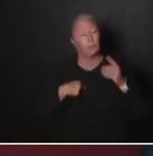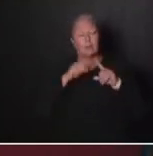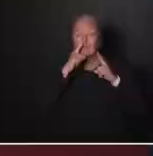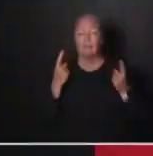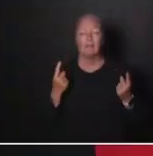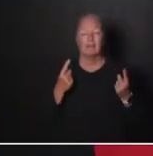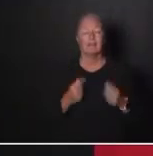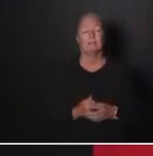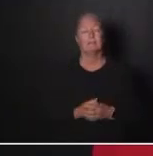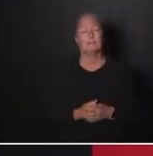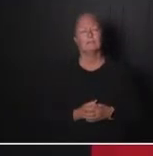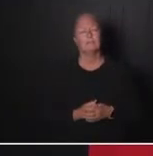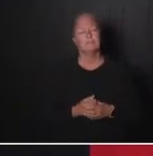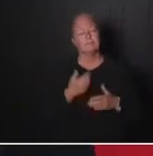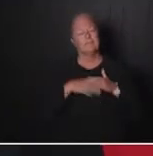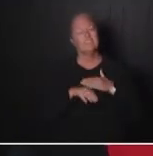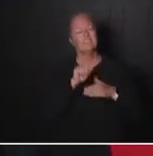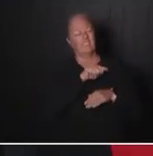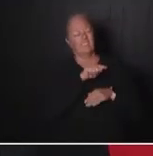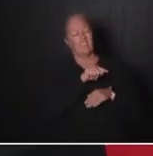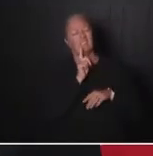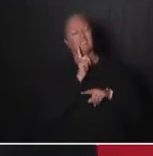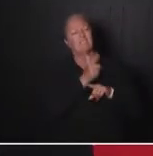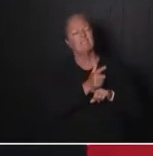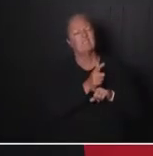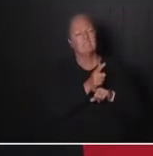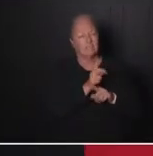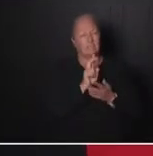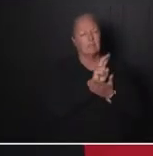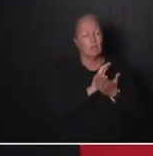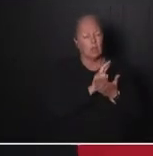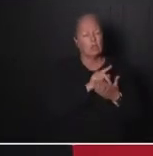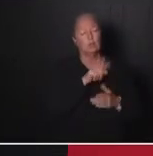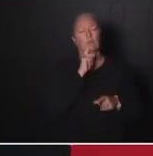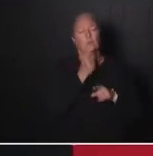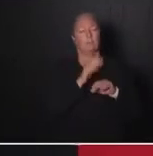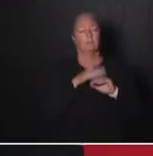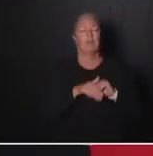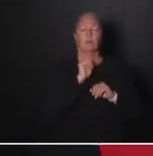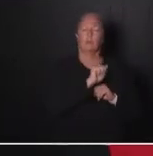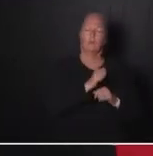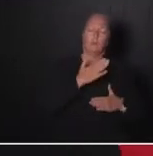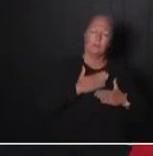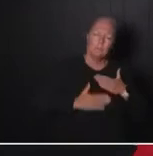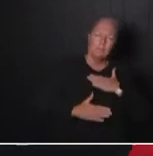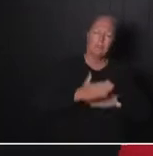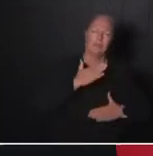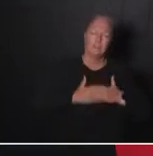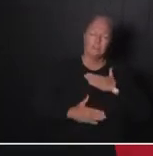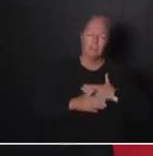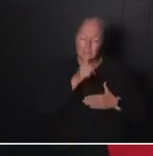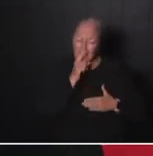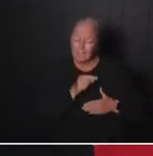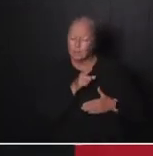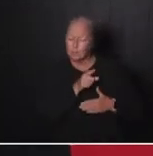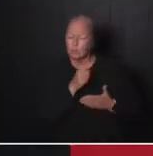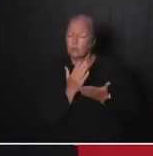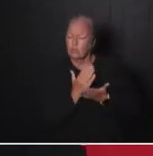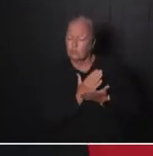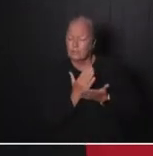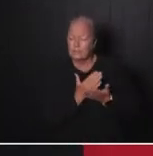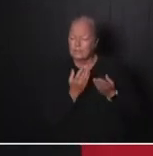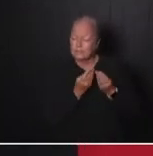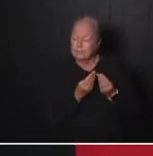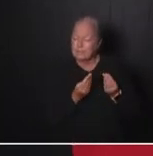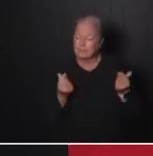You reference in the piece, in general terms, your patients generally. Can you share something